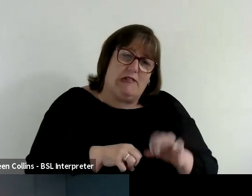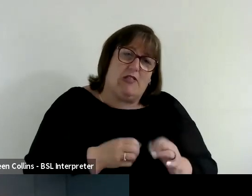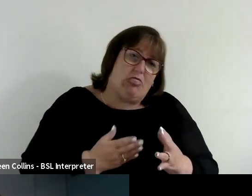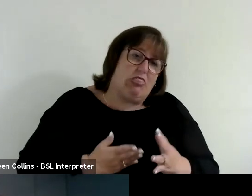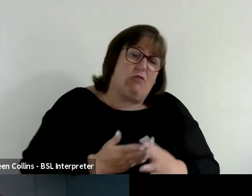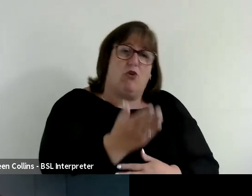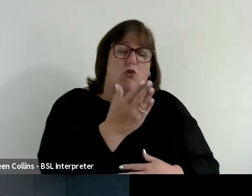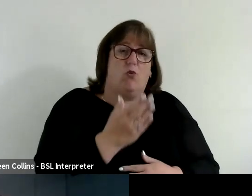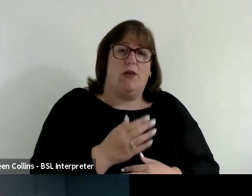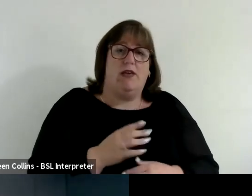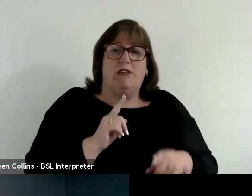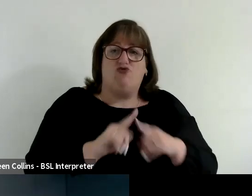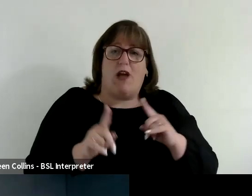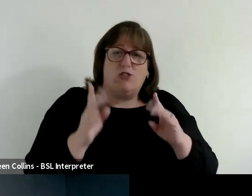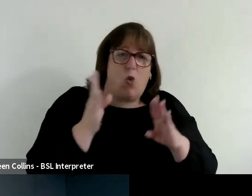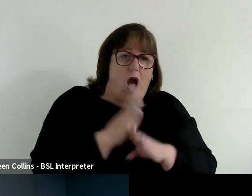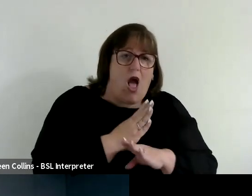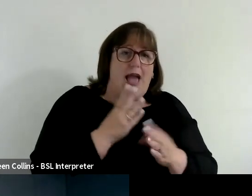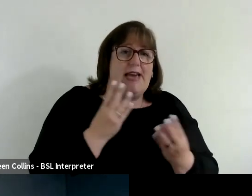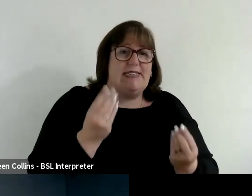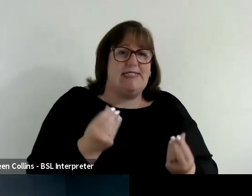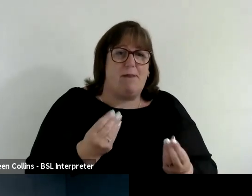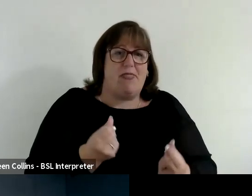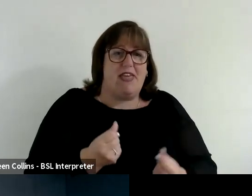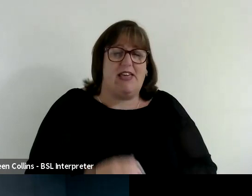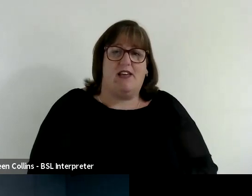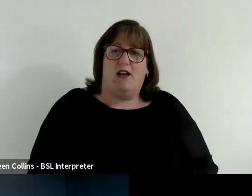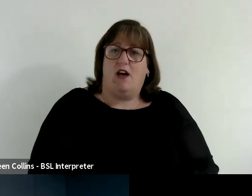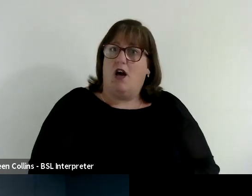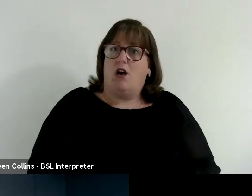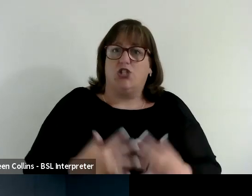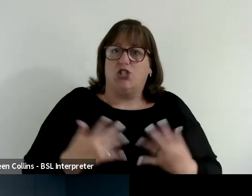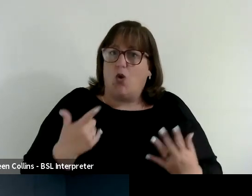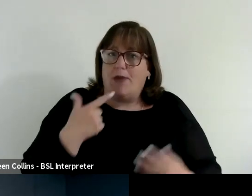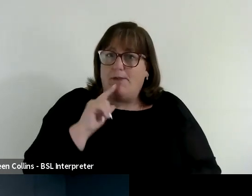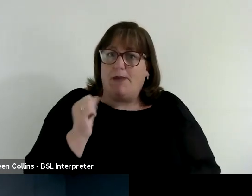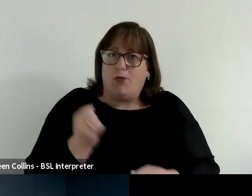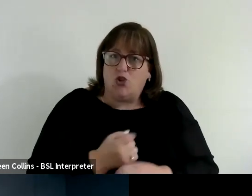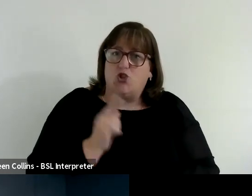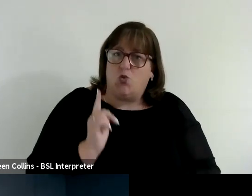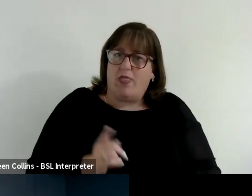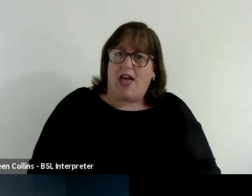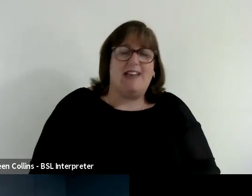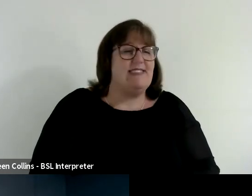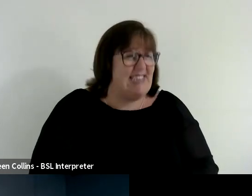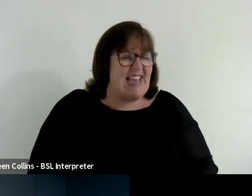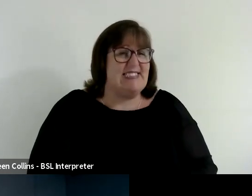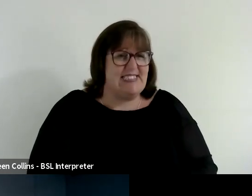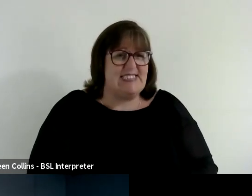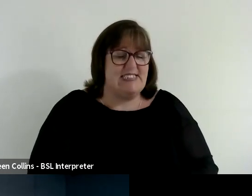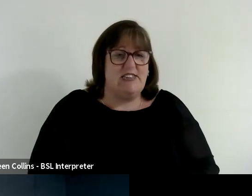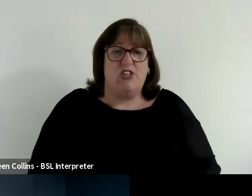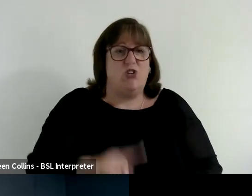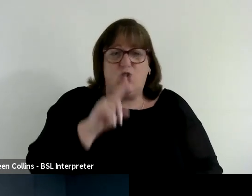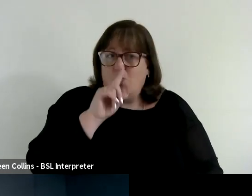to hide something that's an So intrinsic. many people do that, don't they? And it just, you can't thrive in an environment while you're pretending